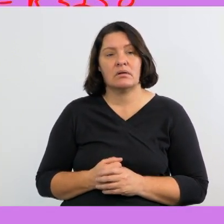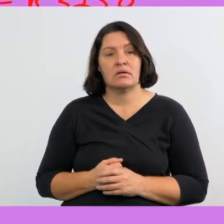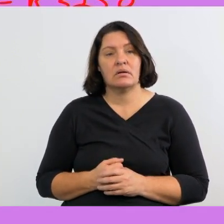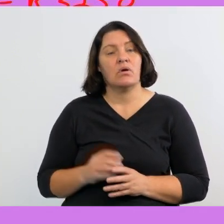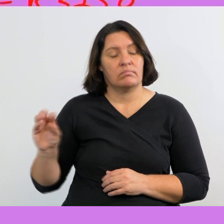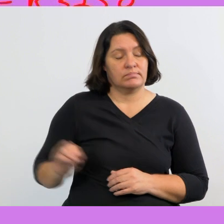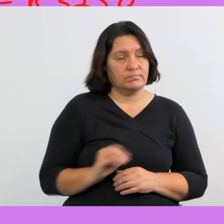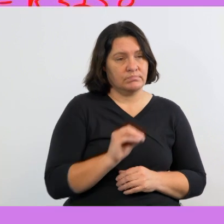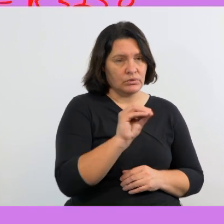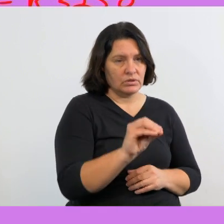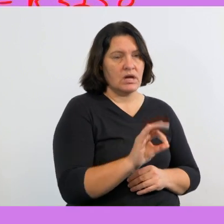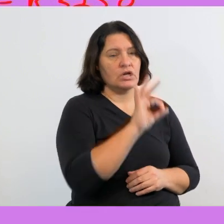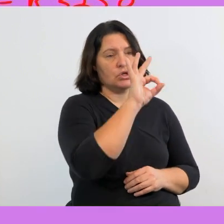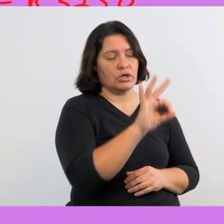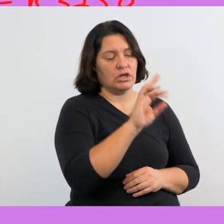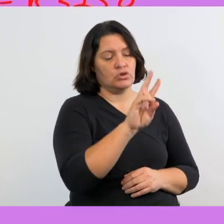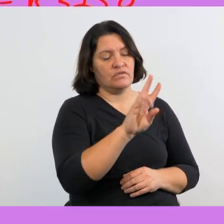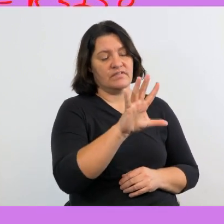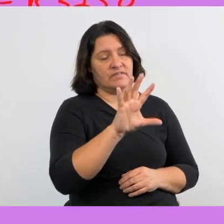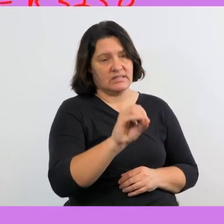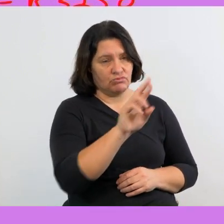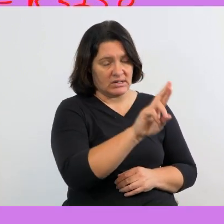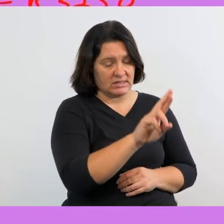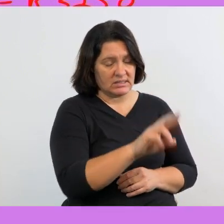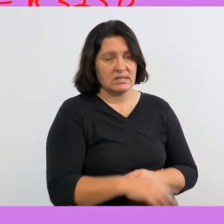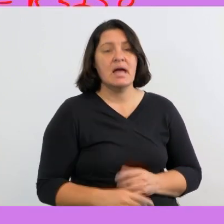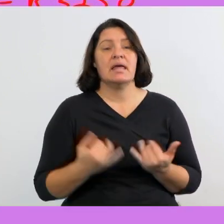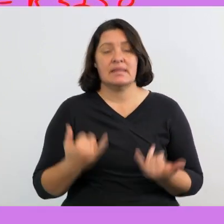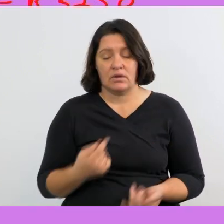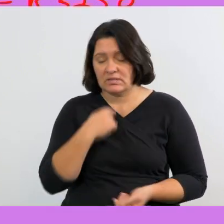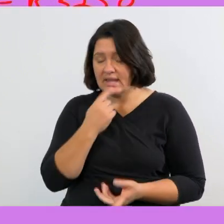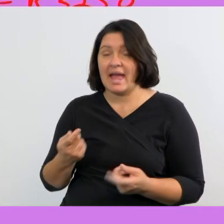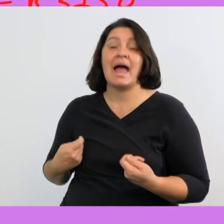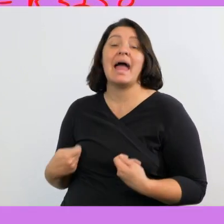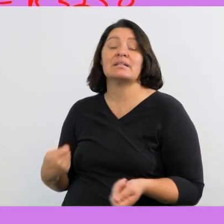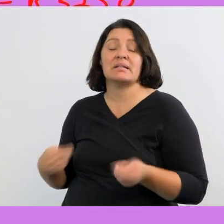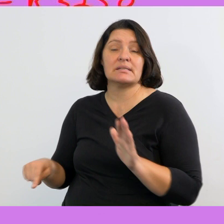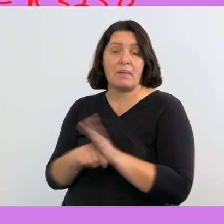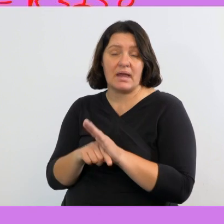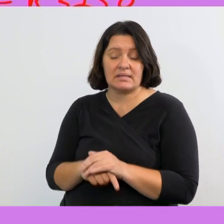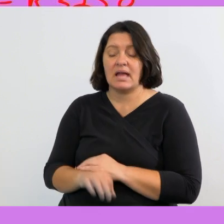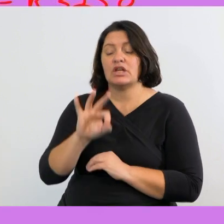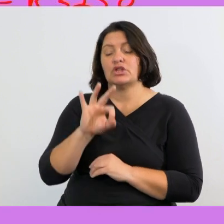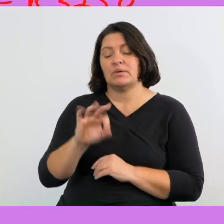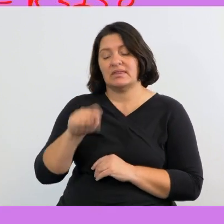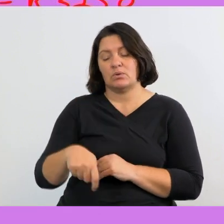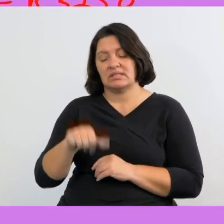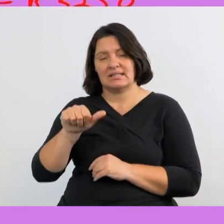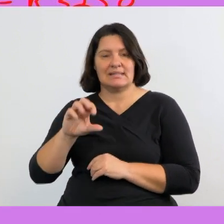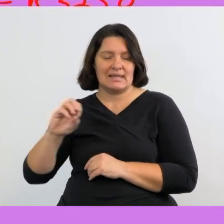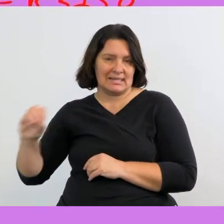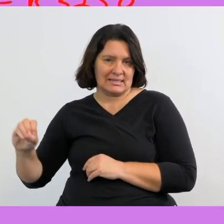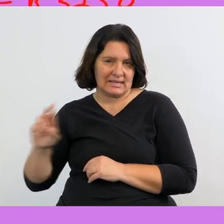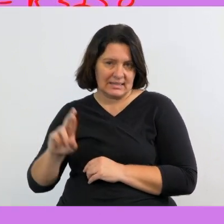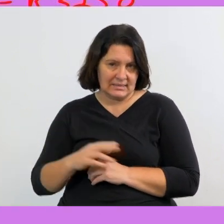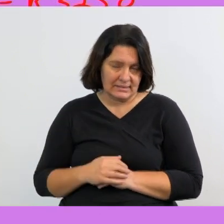Income, 3,250 rand. Then we are saying the expenses remain the same, irrespective, all right? So therefore, I'm going